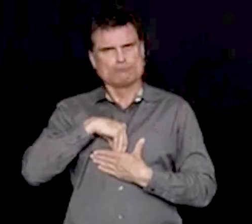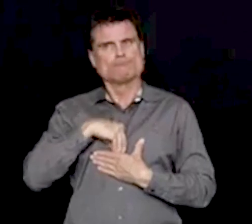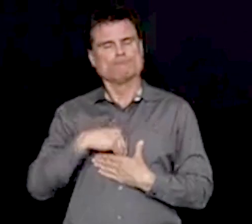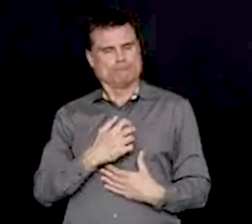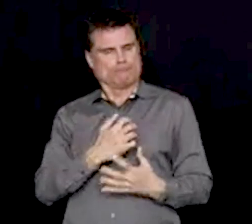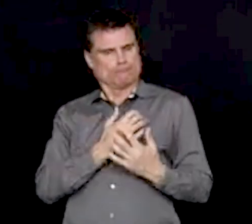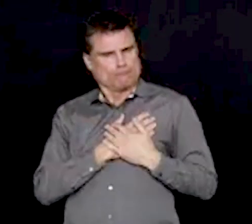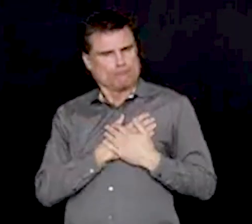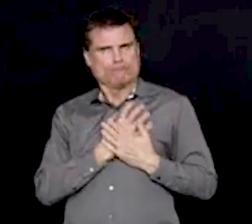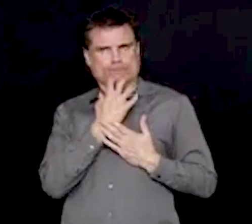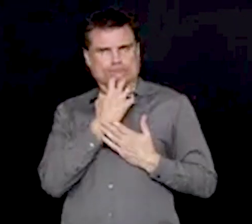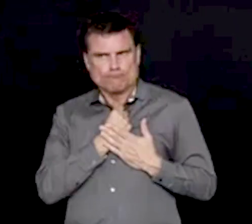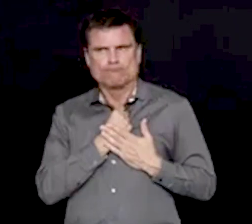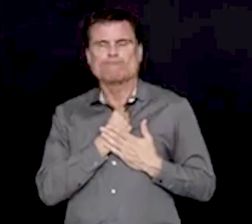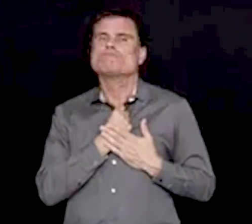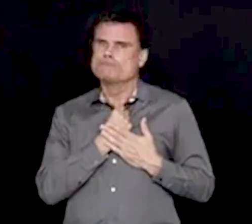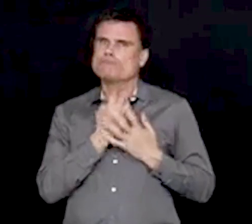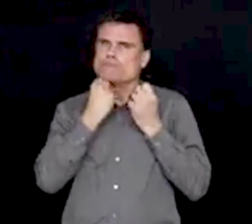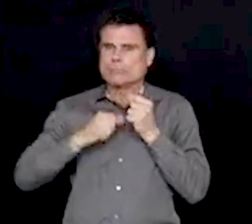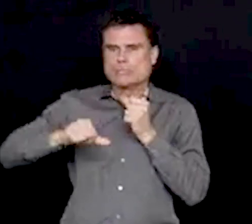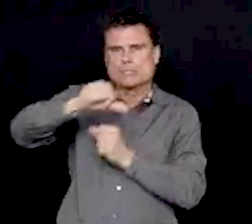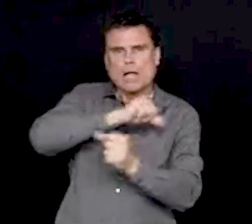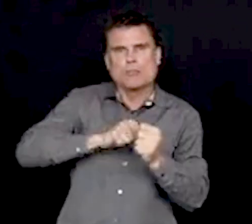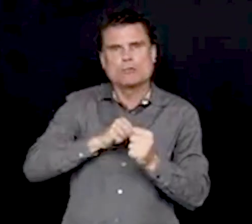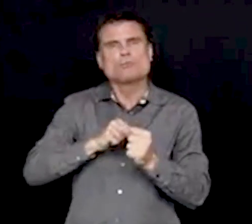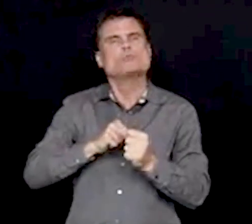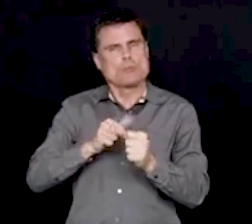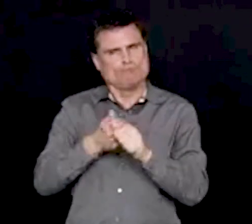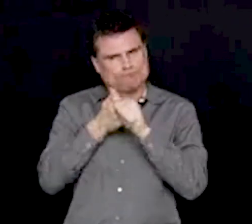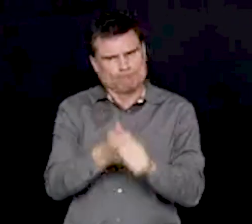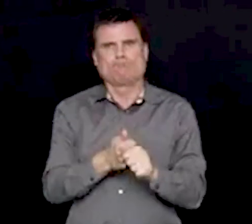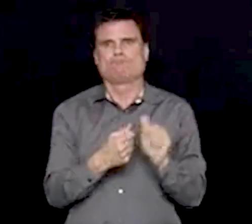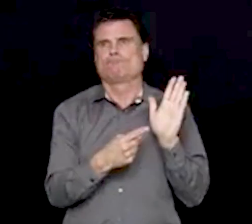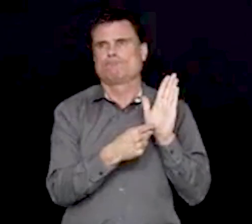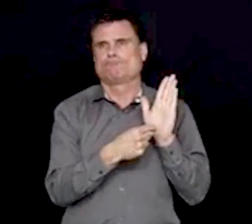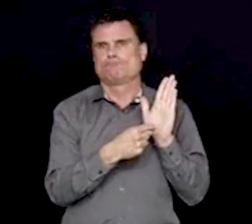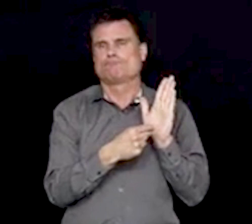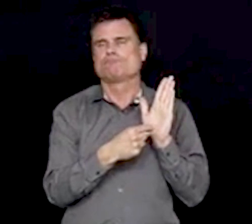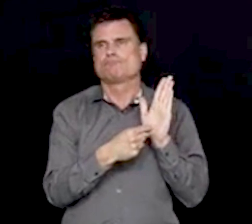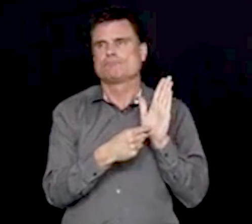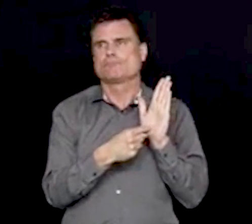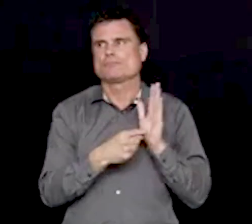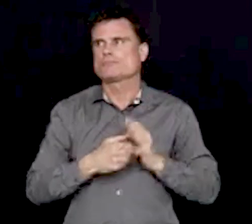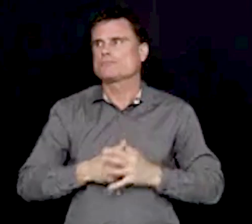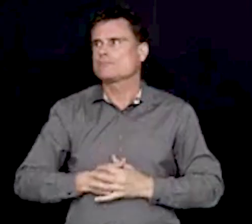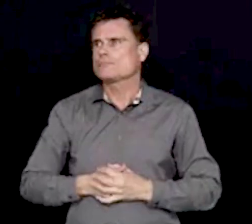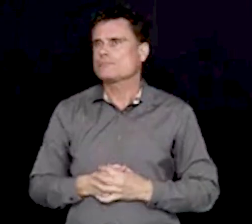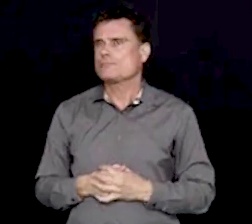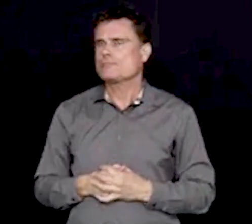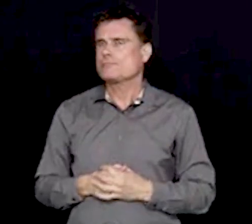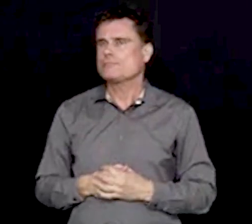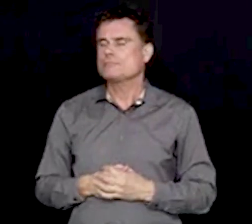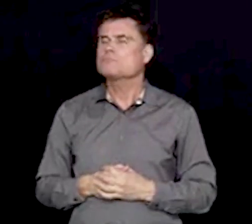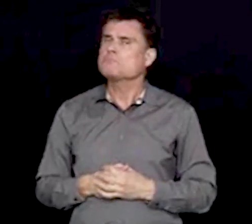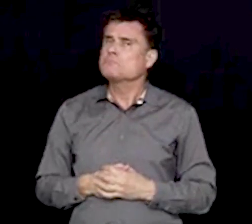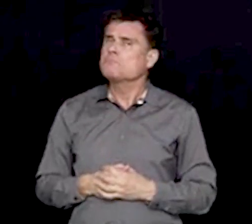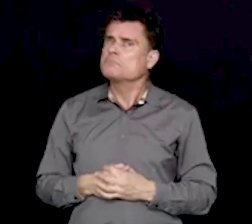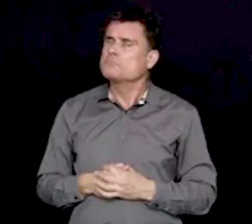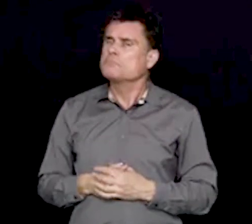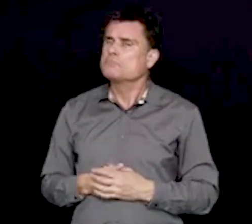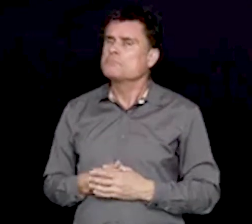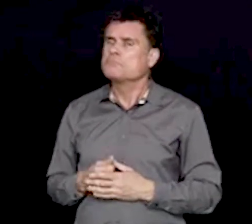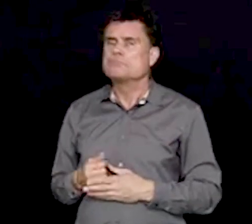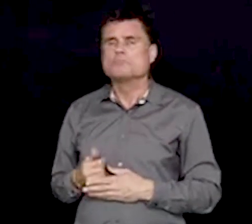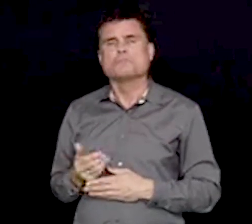colleagues who are managing this in the day-to-day basis, so people who have this disease and people who are in quarantine are being